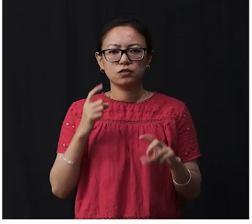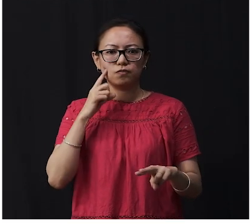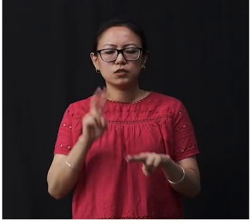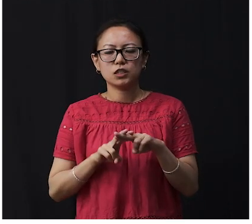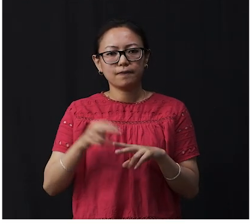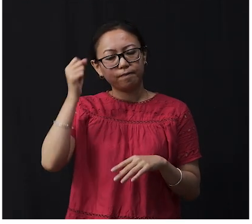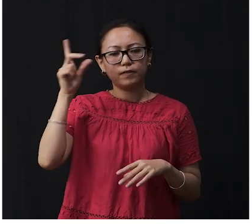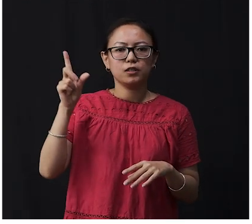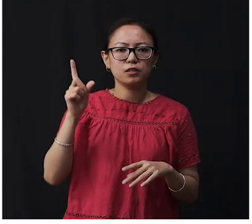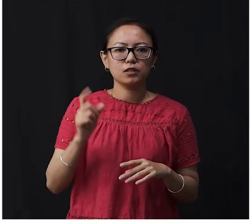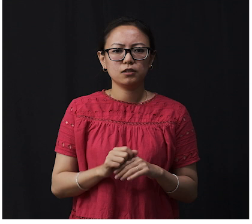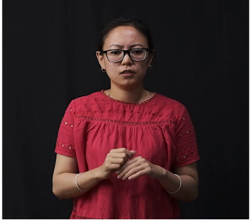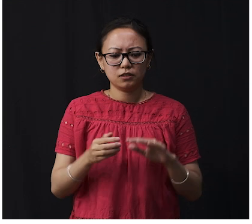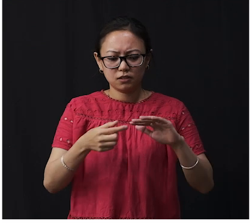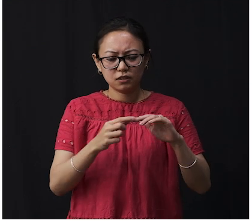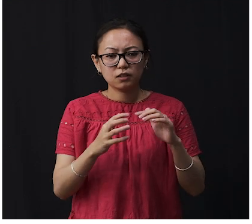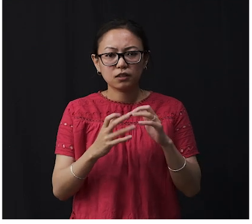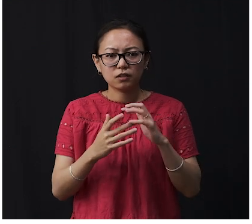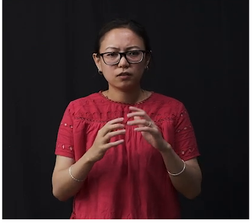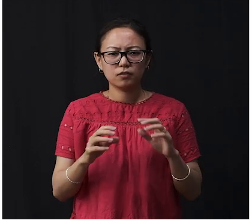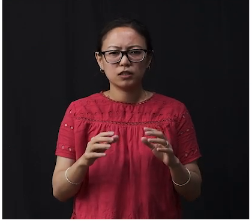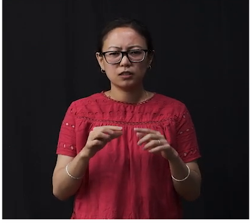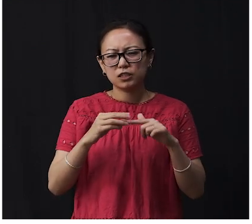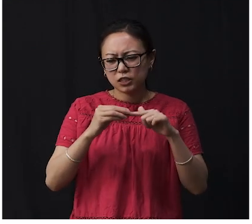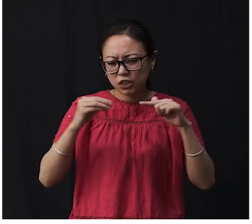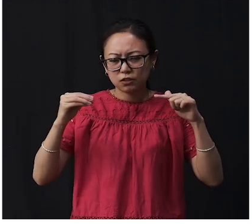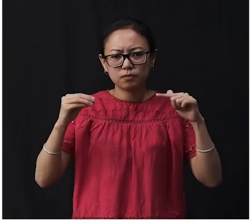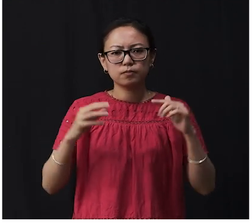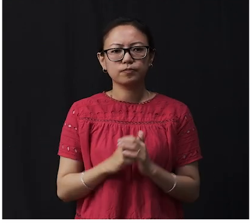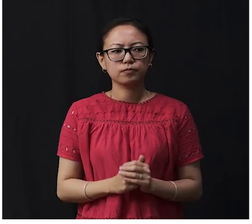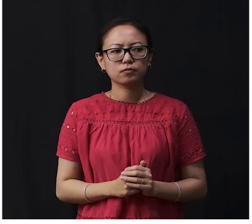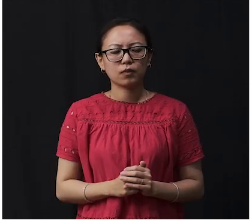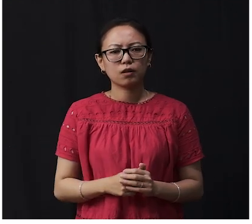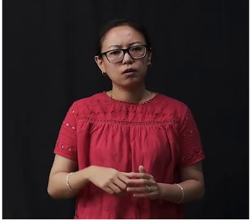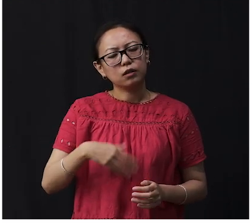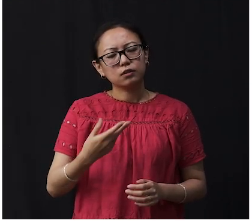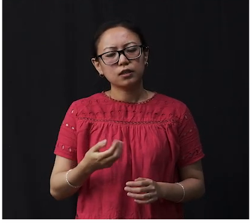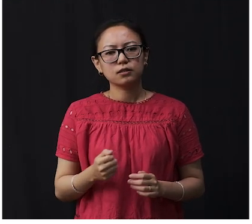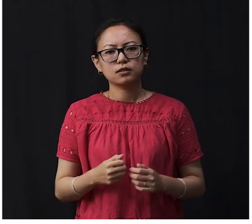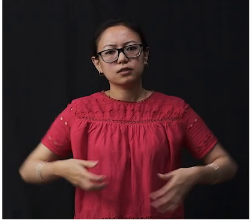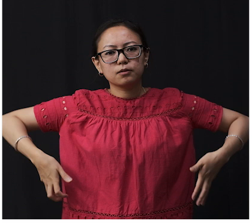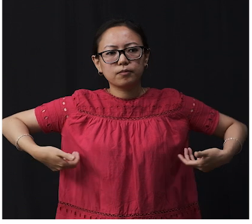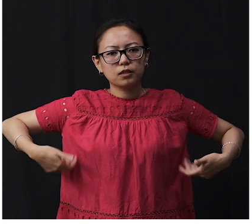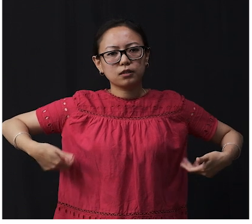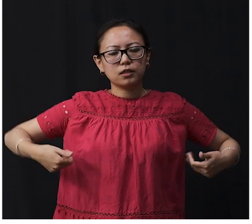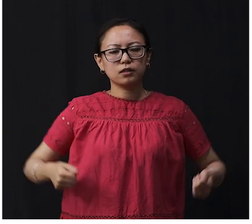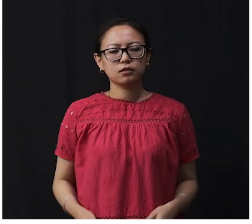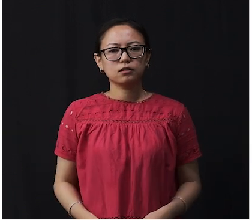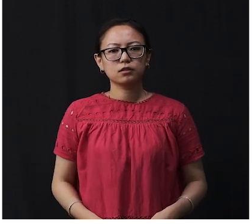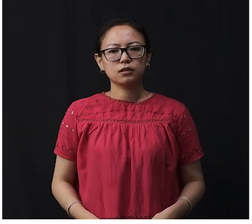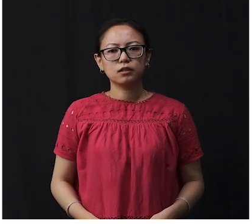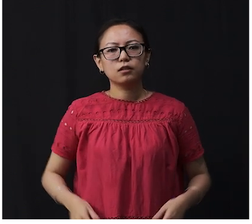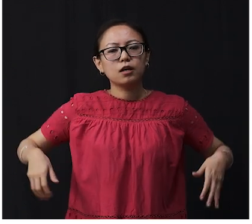Now the next animal, that is the monkey. The monkey chattered. Chattered means to make